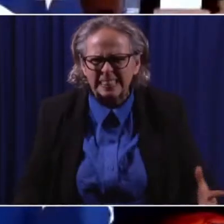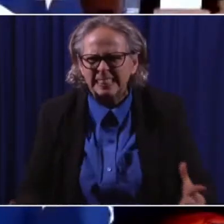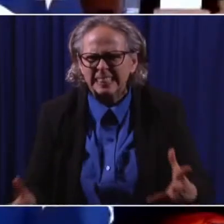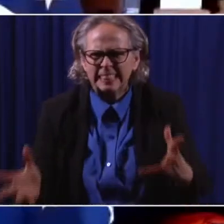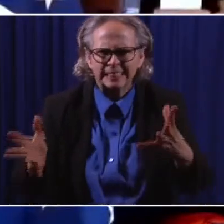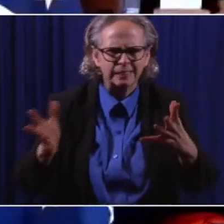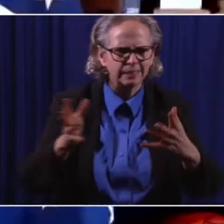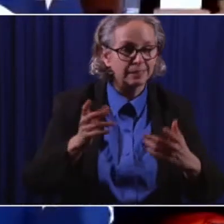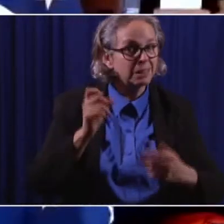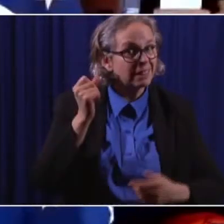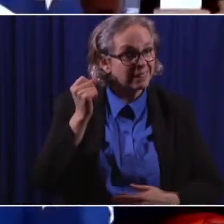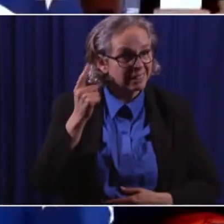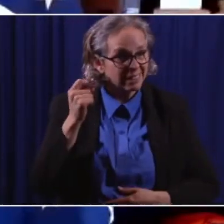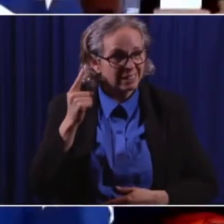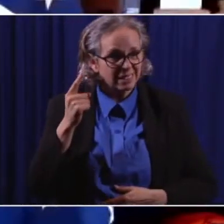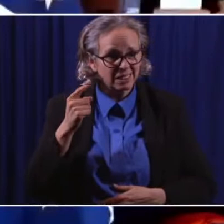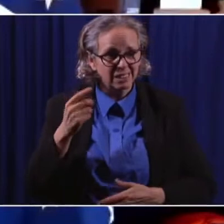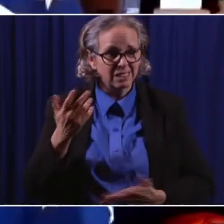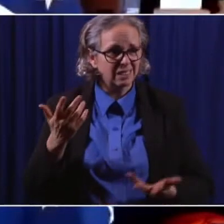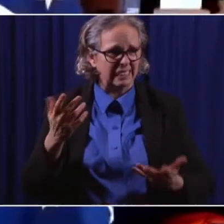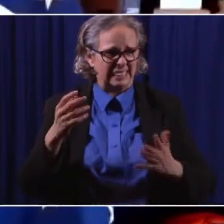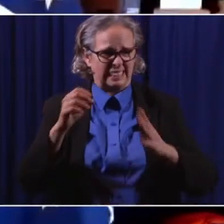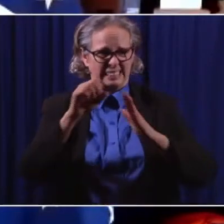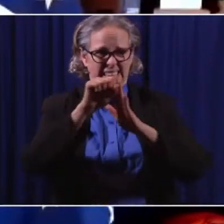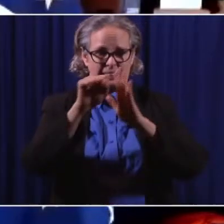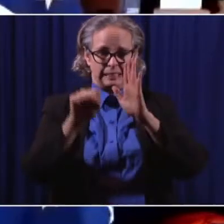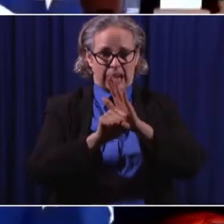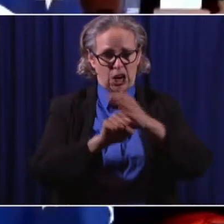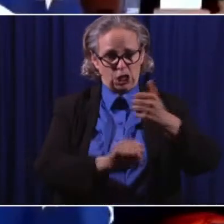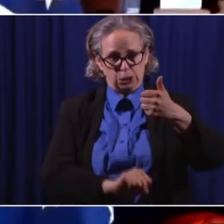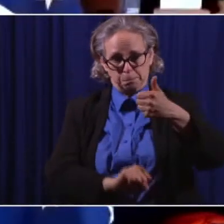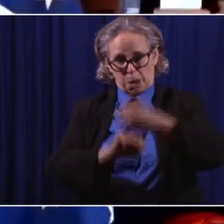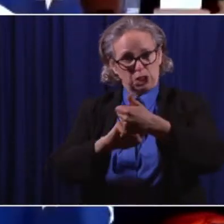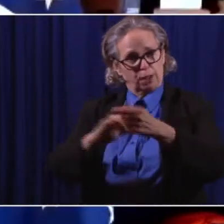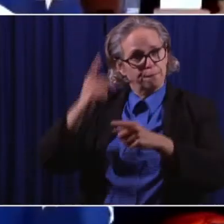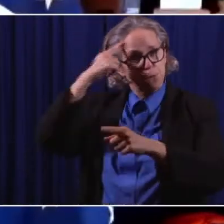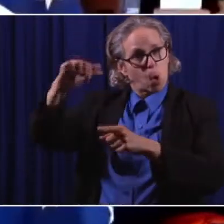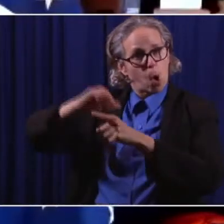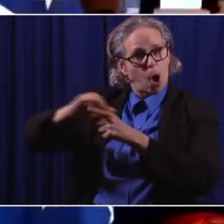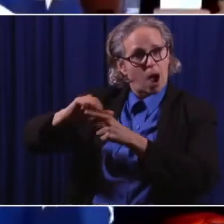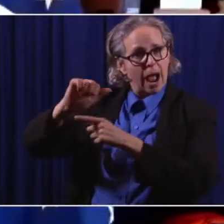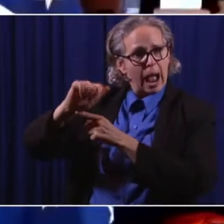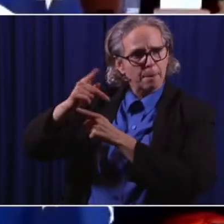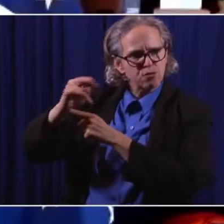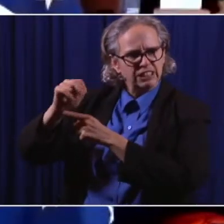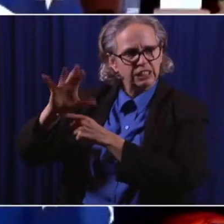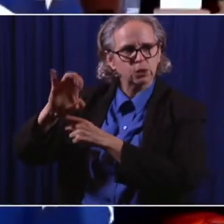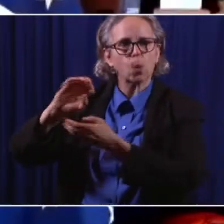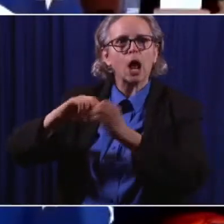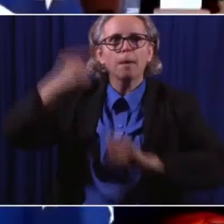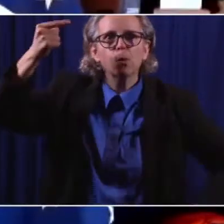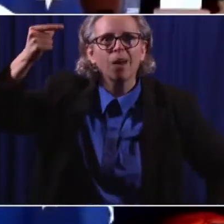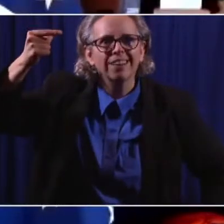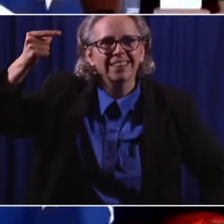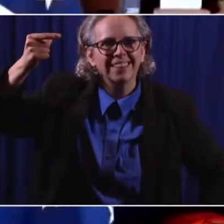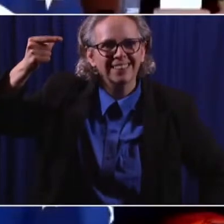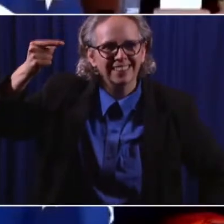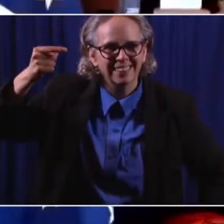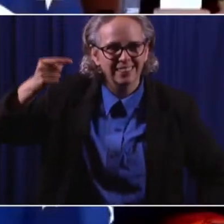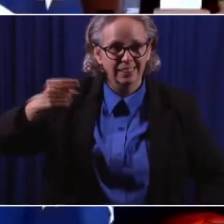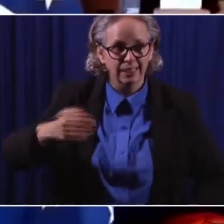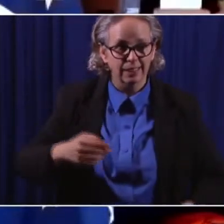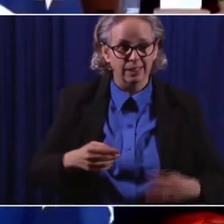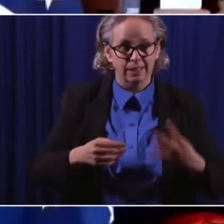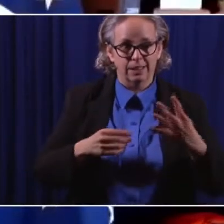state apprentices alone, state-sponsored apprenticeships versus federal-sponsored apprenticeships. So we're doing this right in